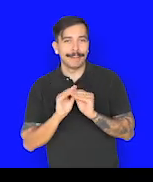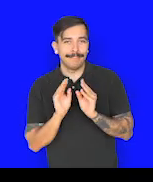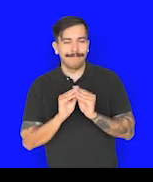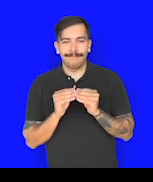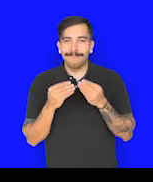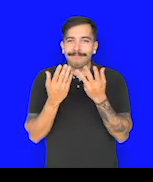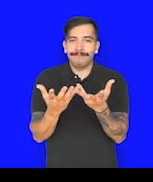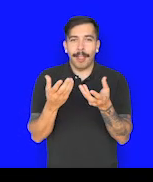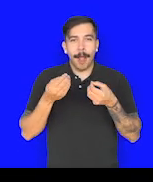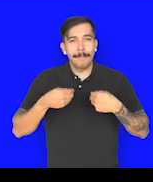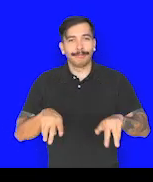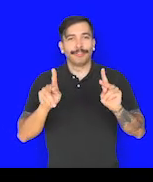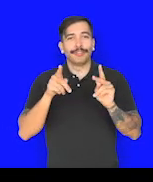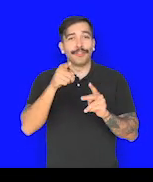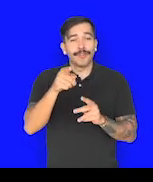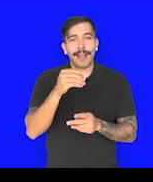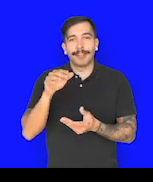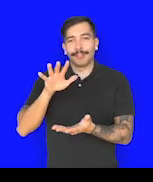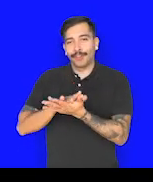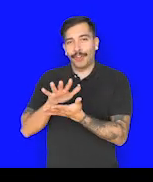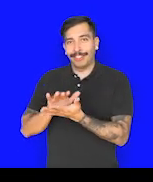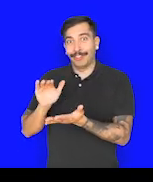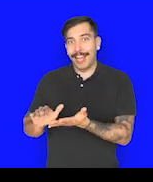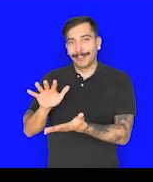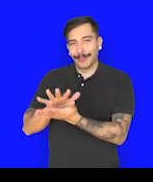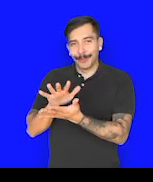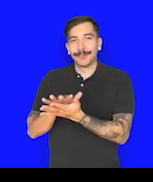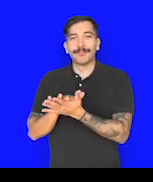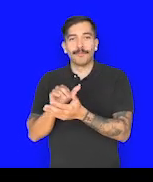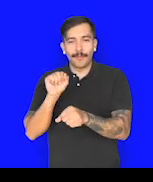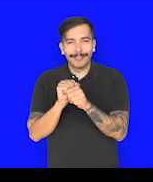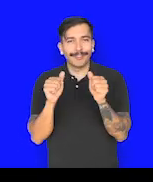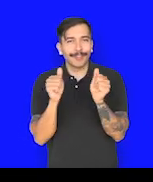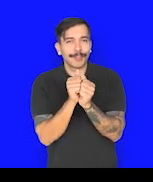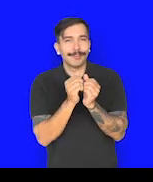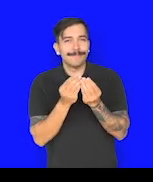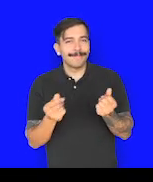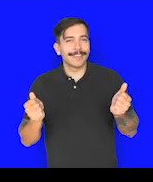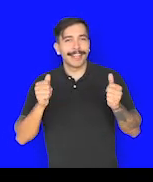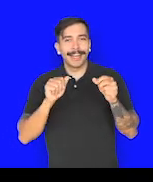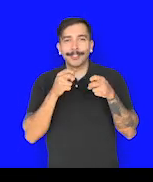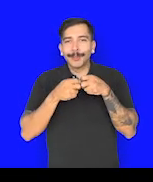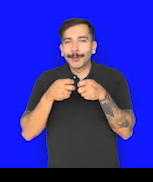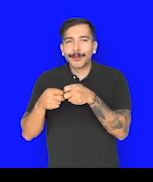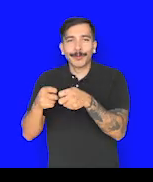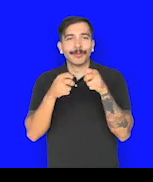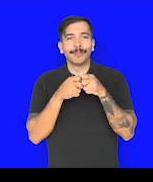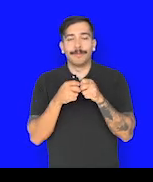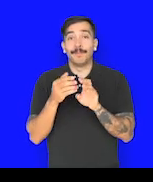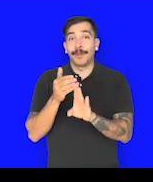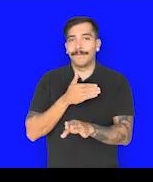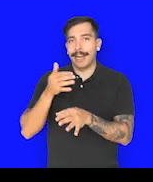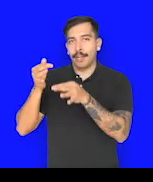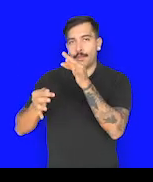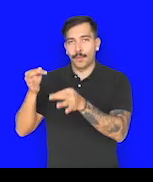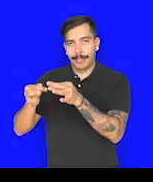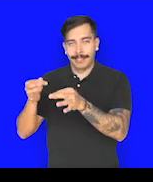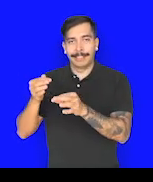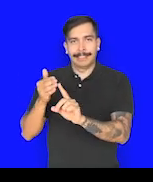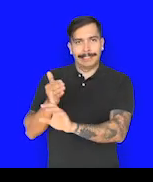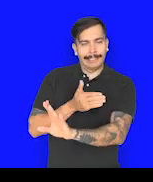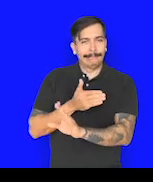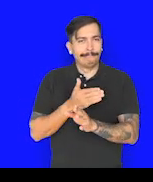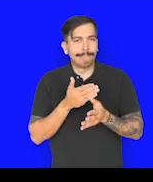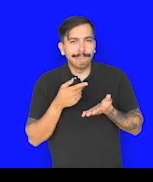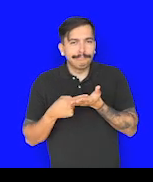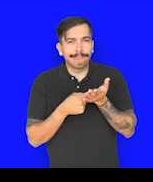provide a chance for you and your child's school to work together to resolve issues before a due process hearing takes